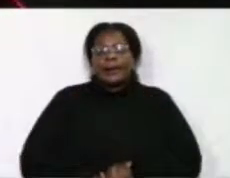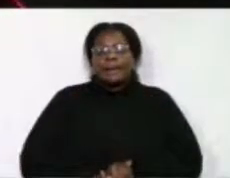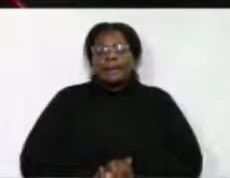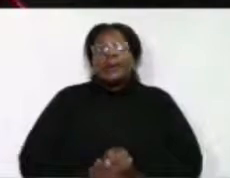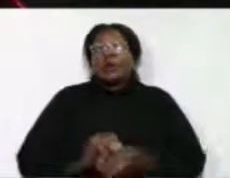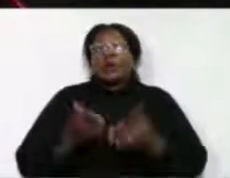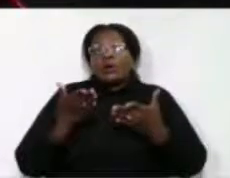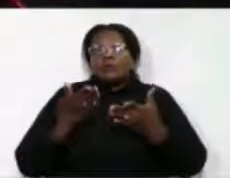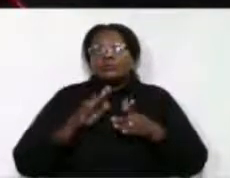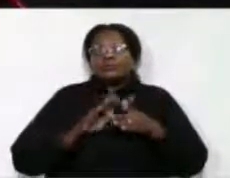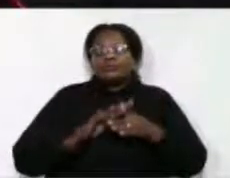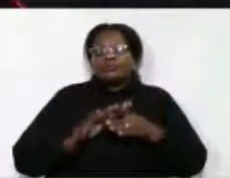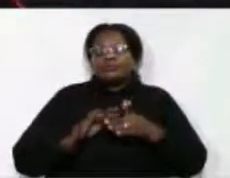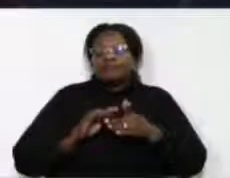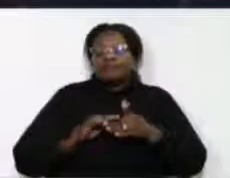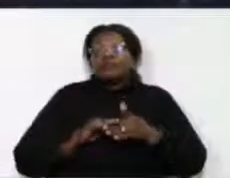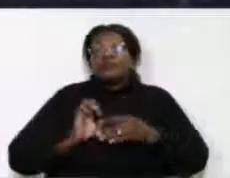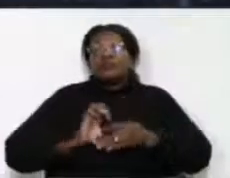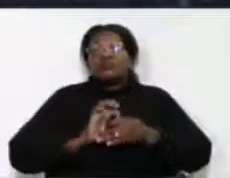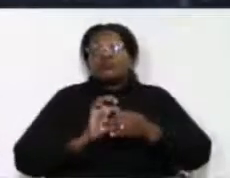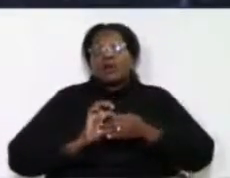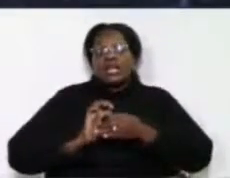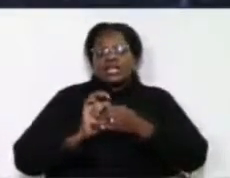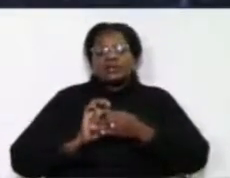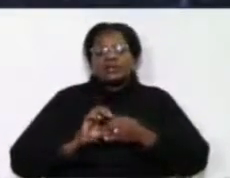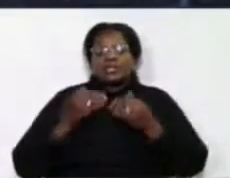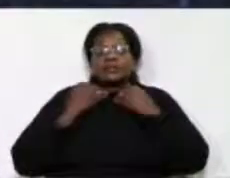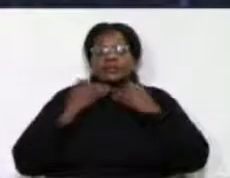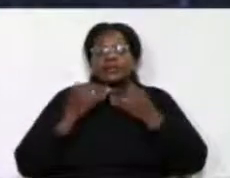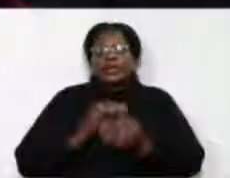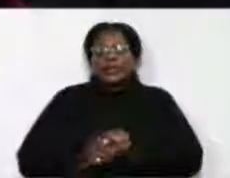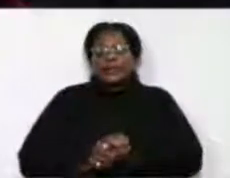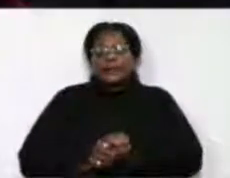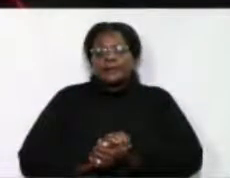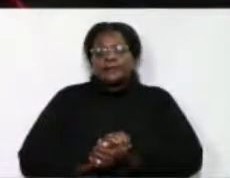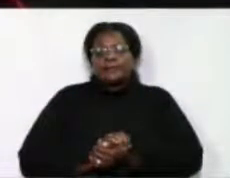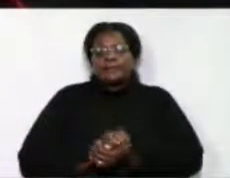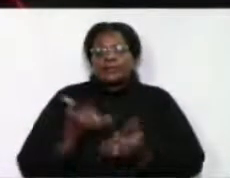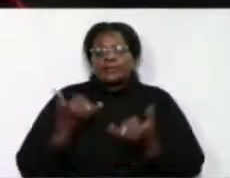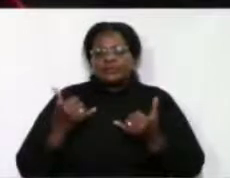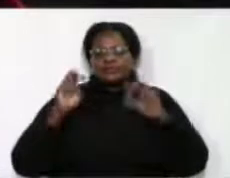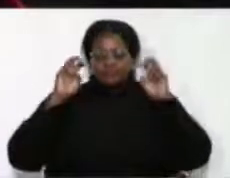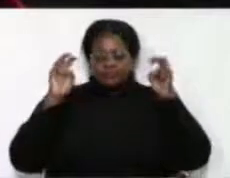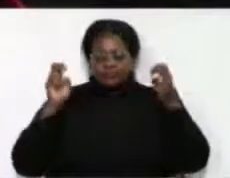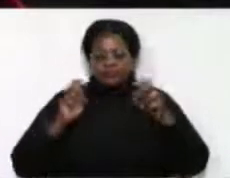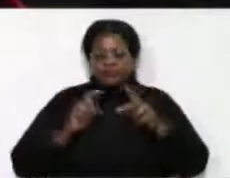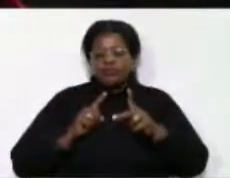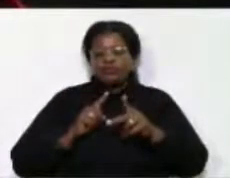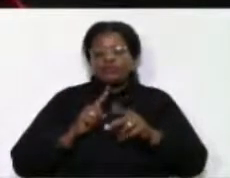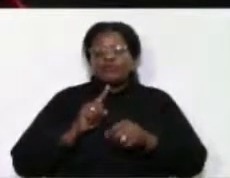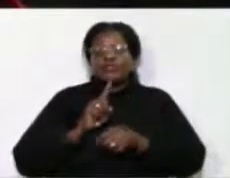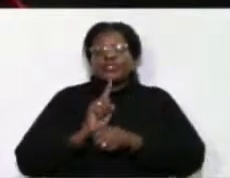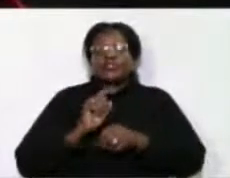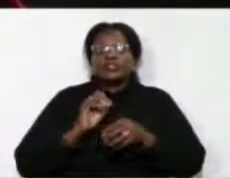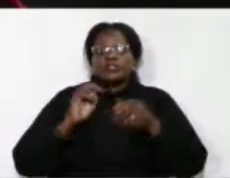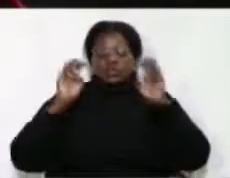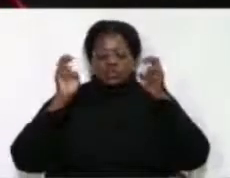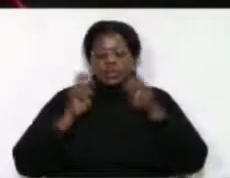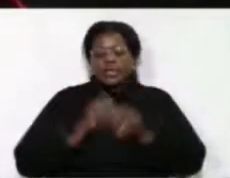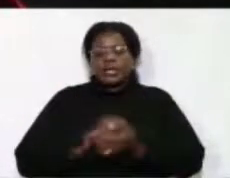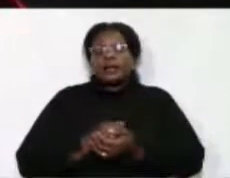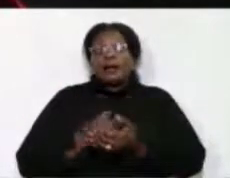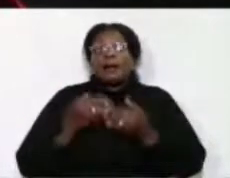again. All right. For the rest of the questions on this first topic, we'll take them as we go along. So maybe we